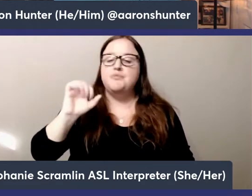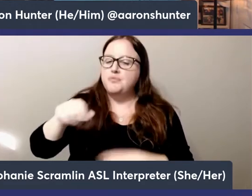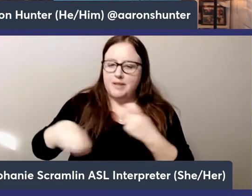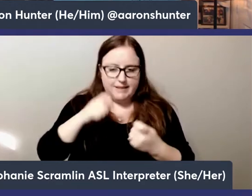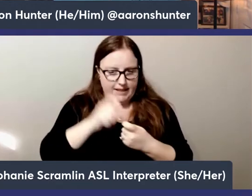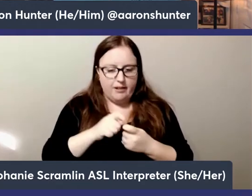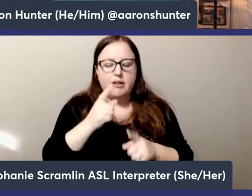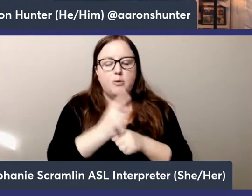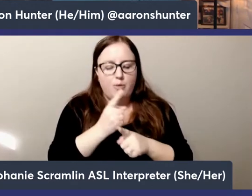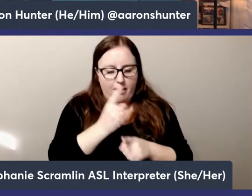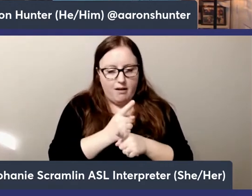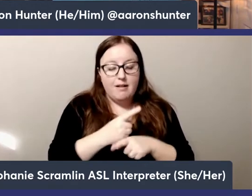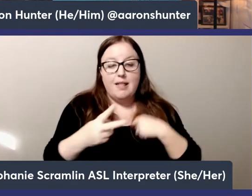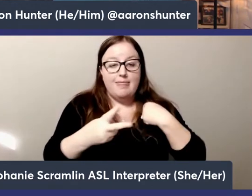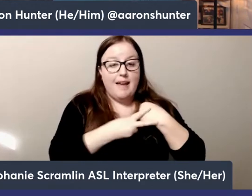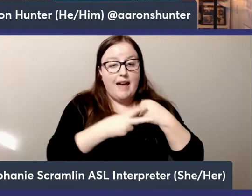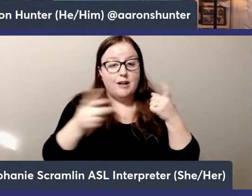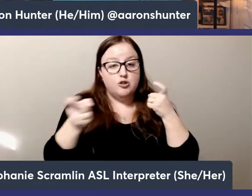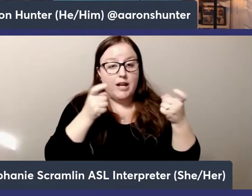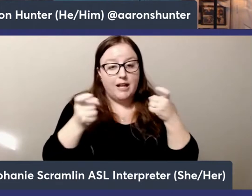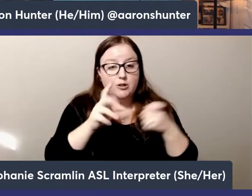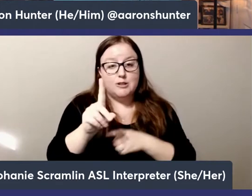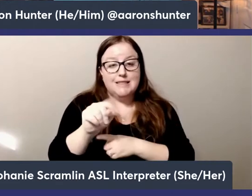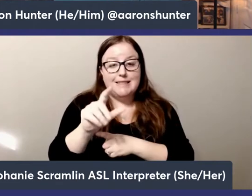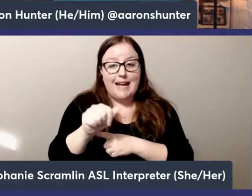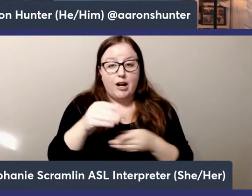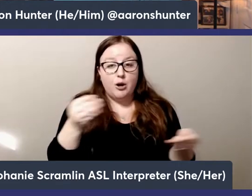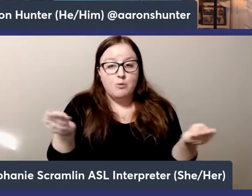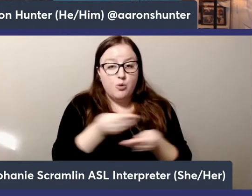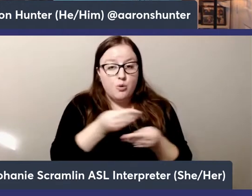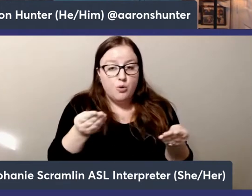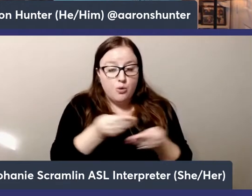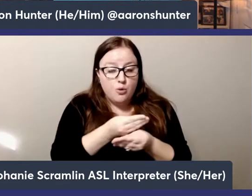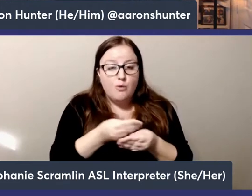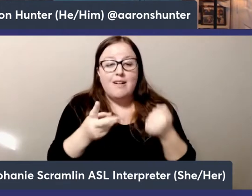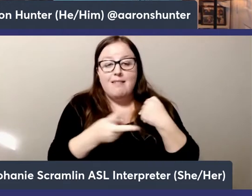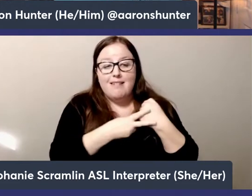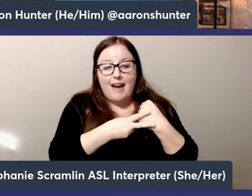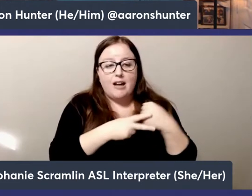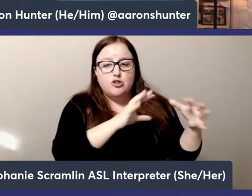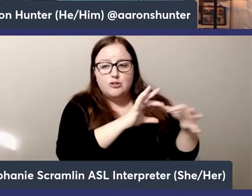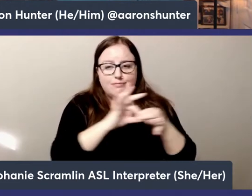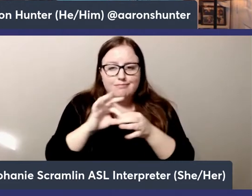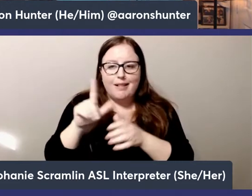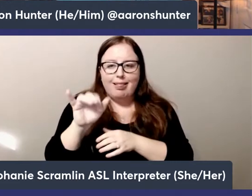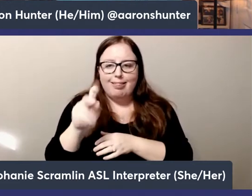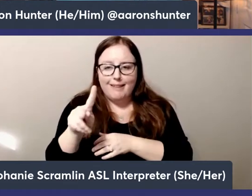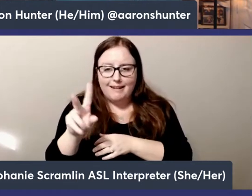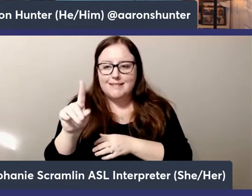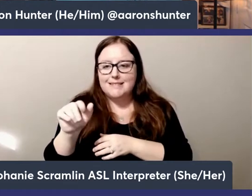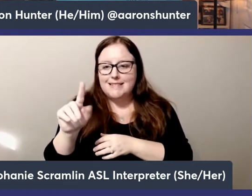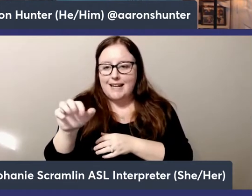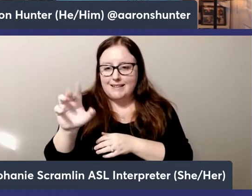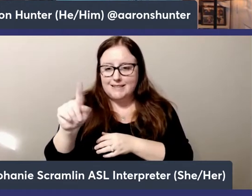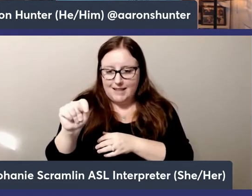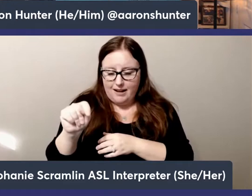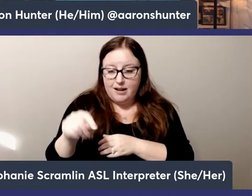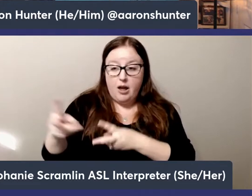Exactly. The cache handles the data movement. The cache handles the linking of the data sets and pulling in